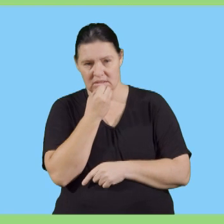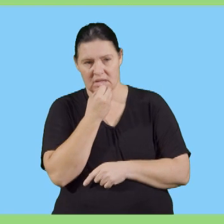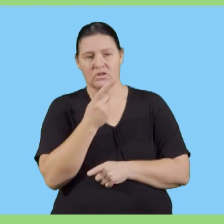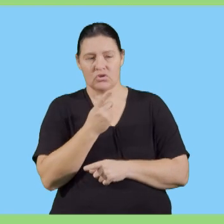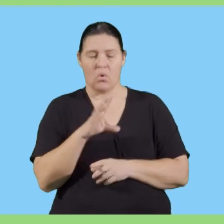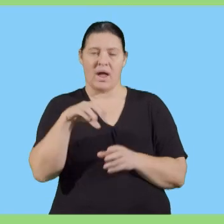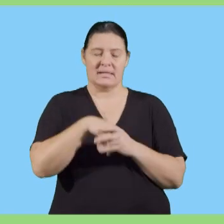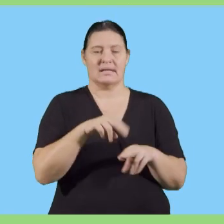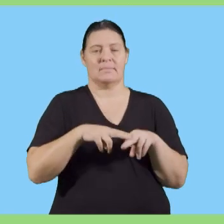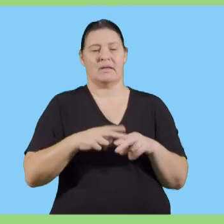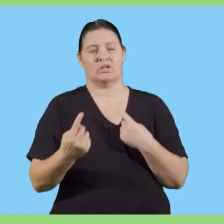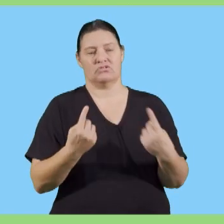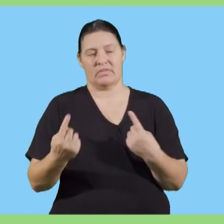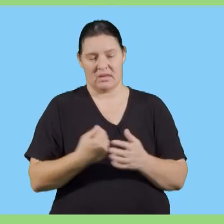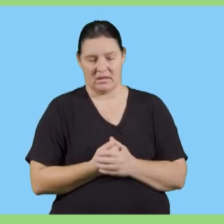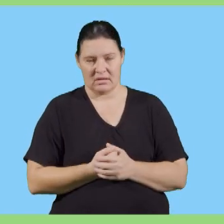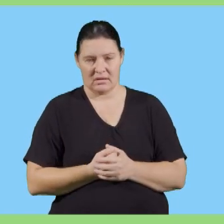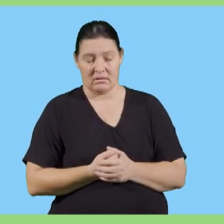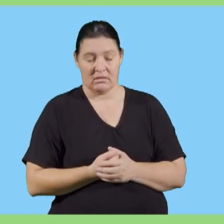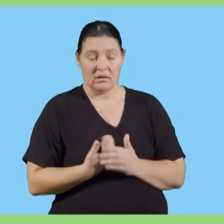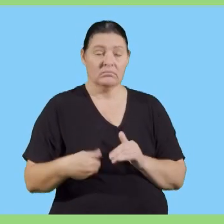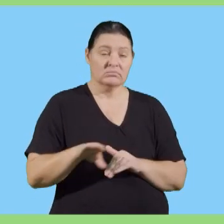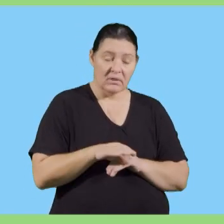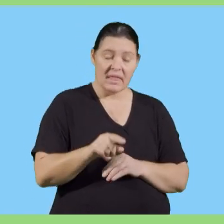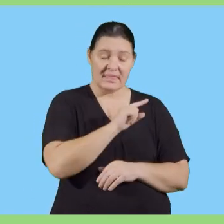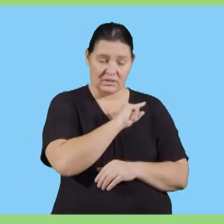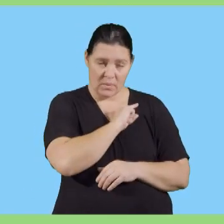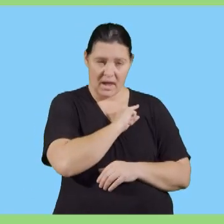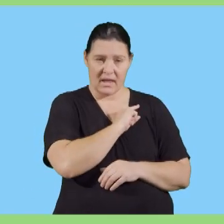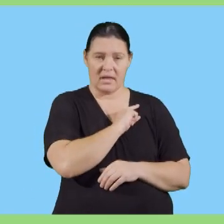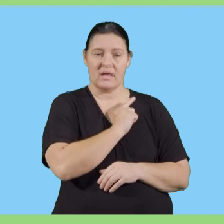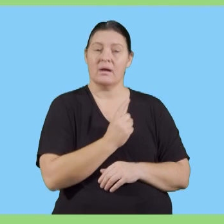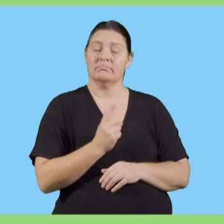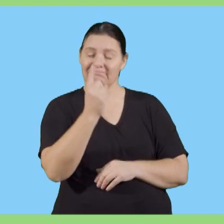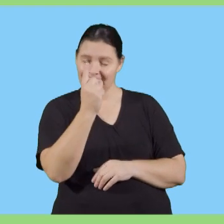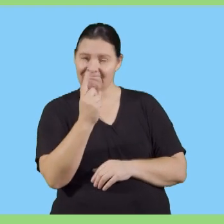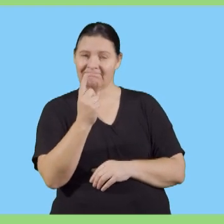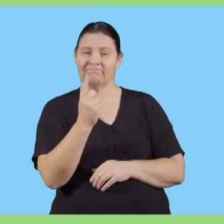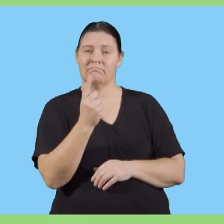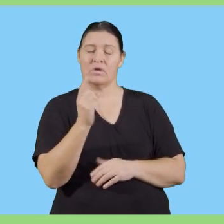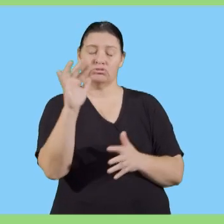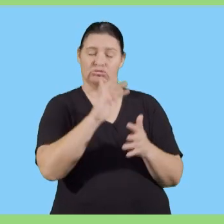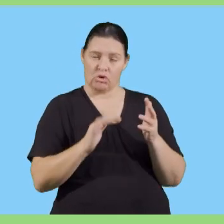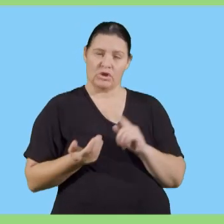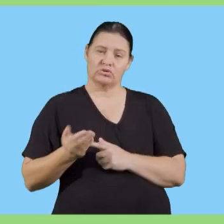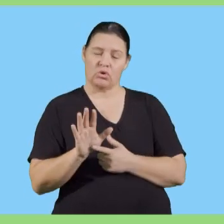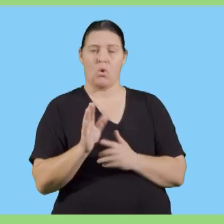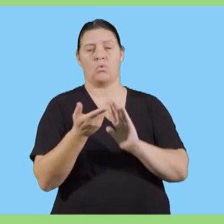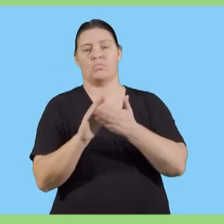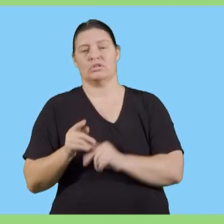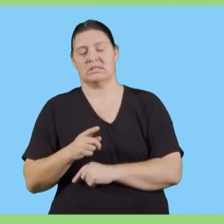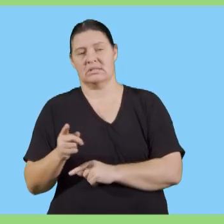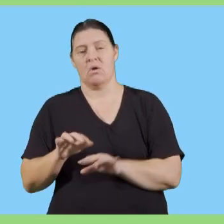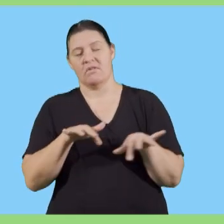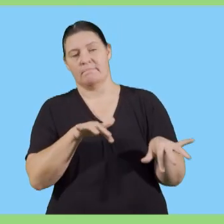is interdependence. On top of that, or therefore, the above scenario shows a